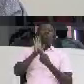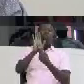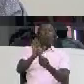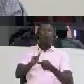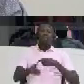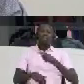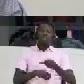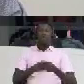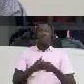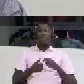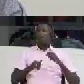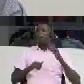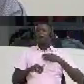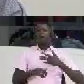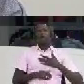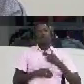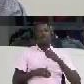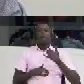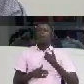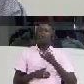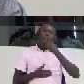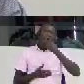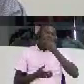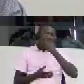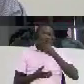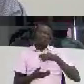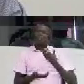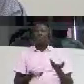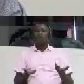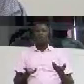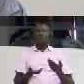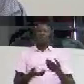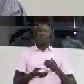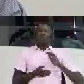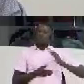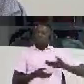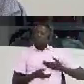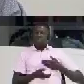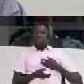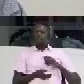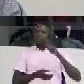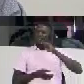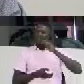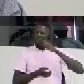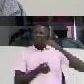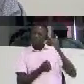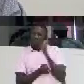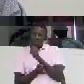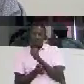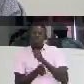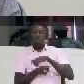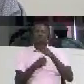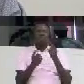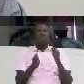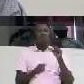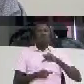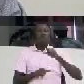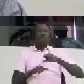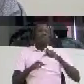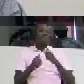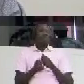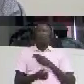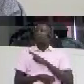weak and vulnerable women horrendous sexual violence and abuse that